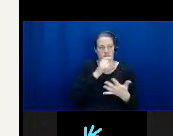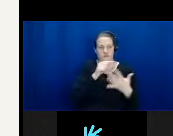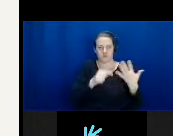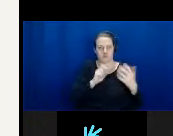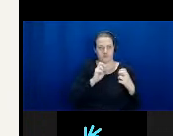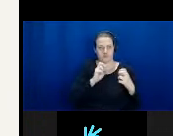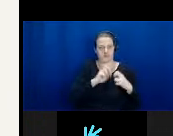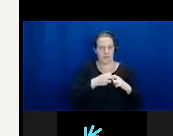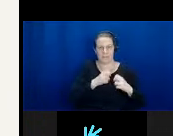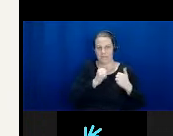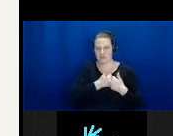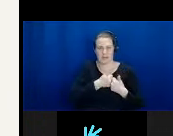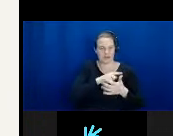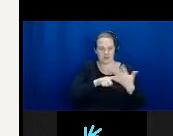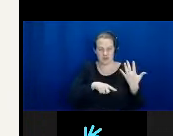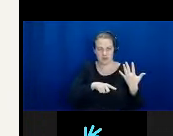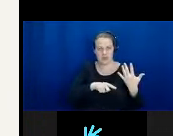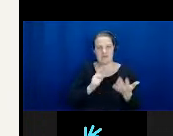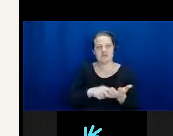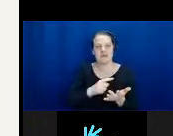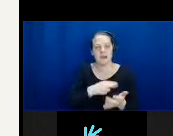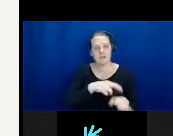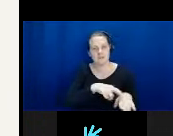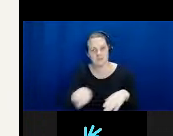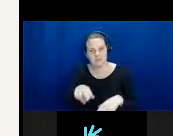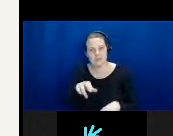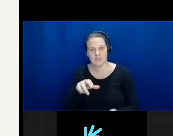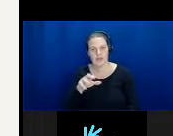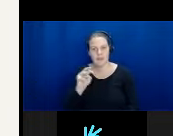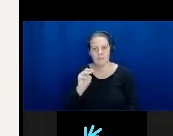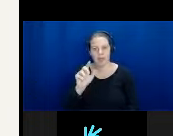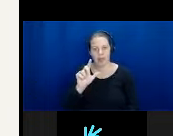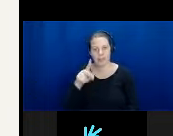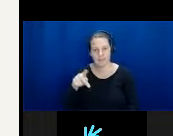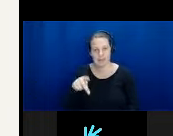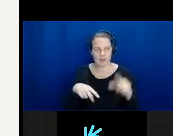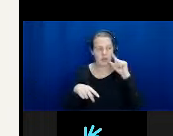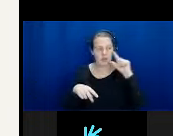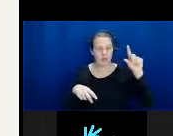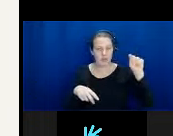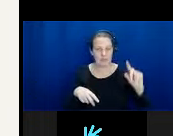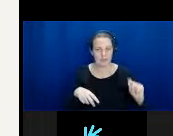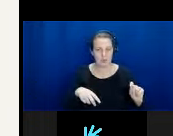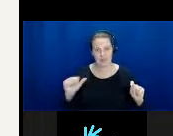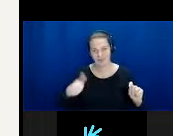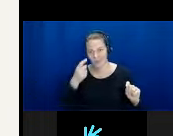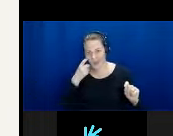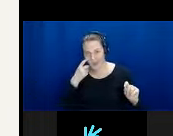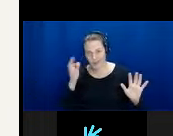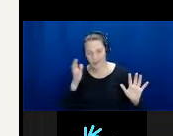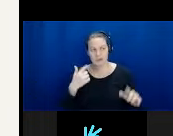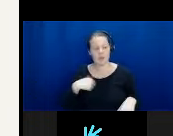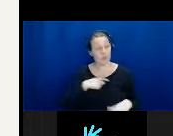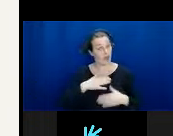with patients that are monocular, have like NLP and seeing 20/20 in the other eye. And we're happy to see